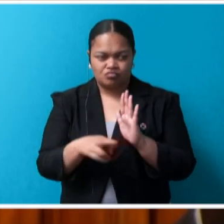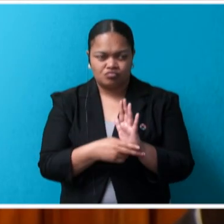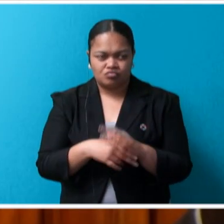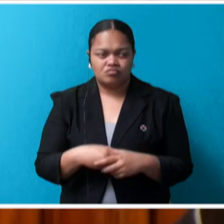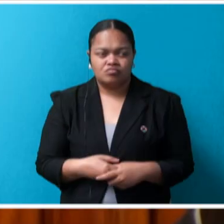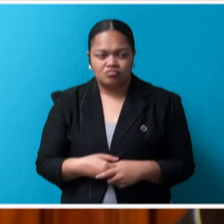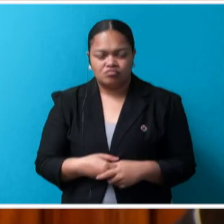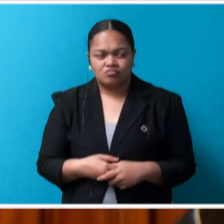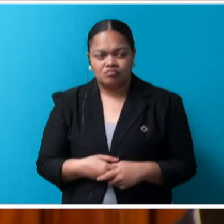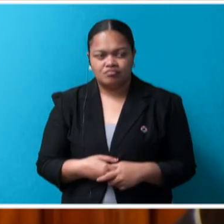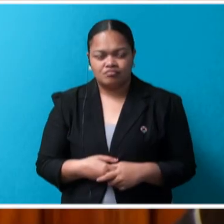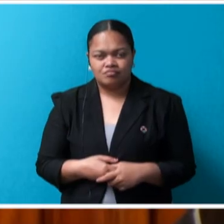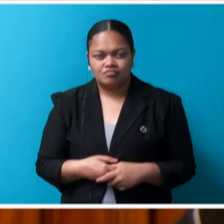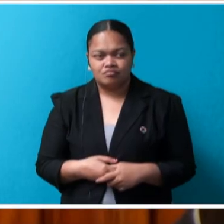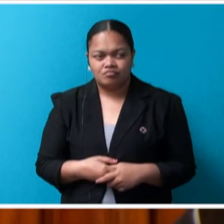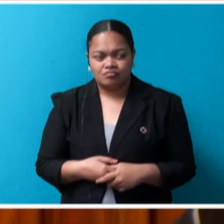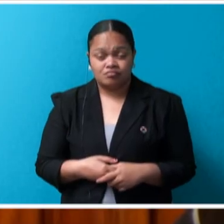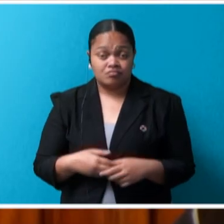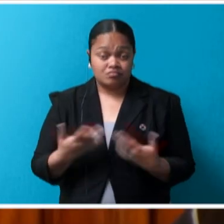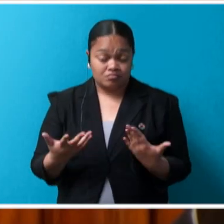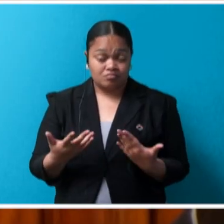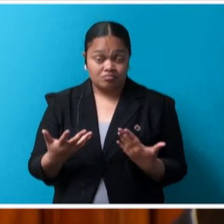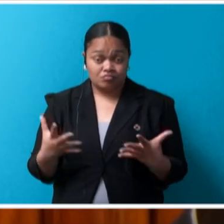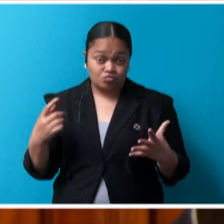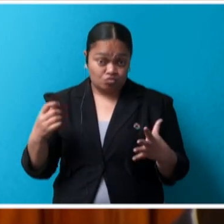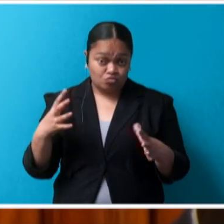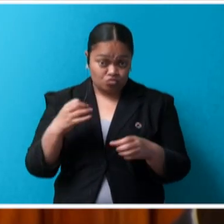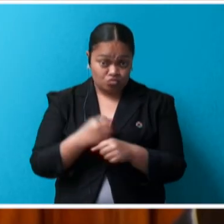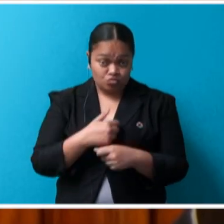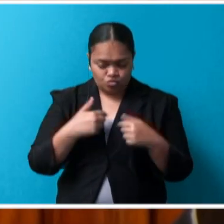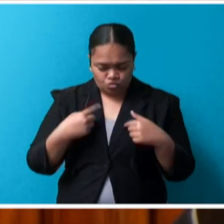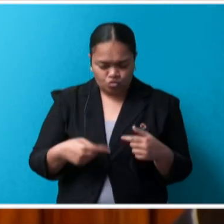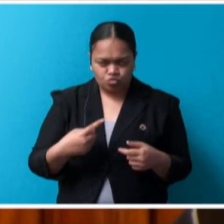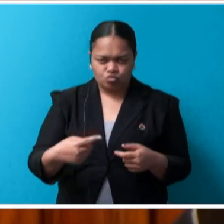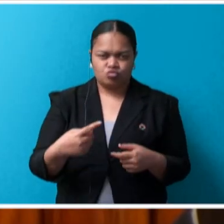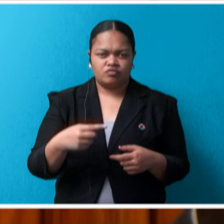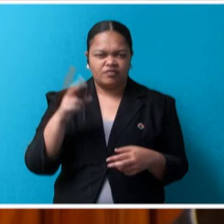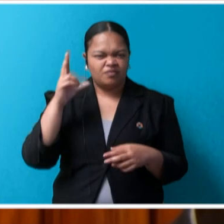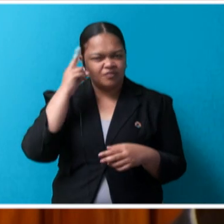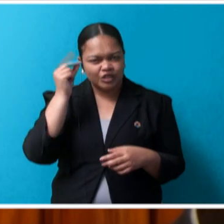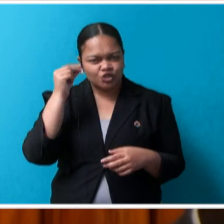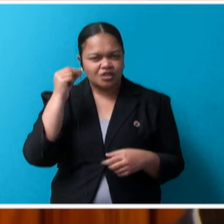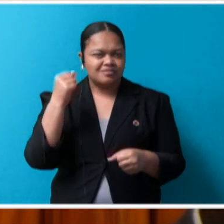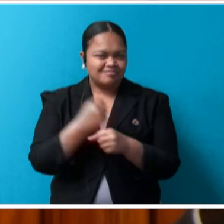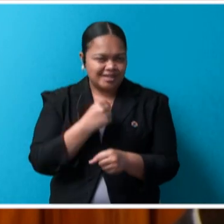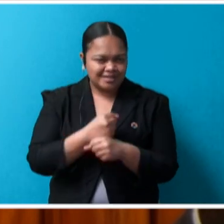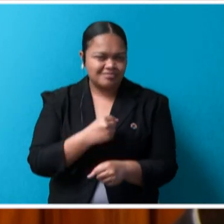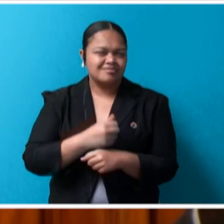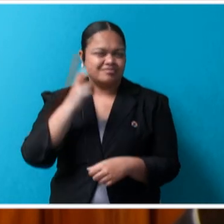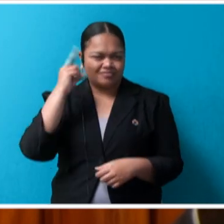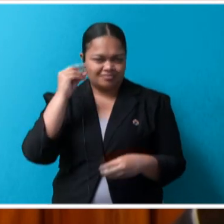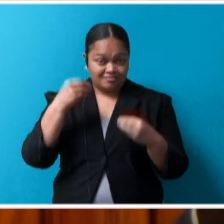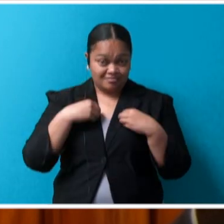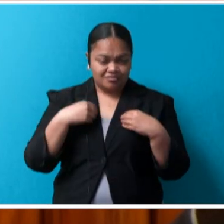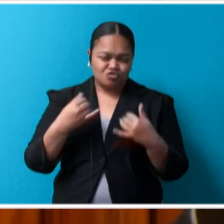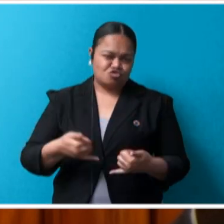border clearance. Closer to home, Mr. Speaker, sir, we will continue to roll the Fijian Made and Buy Fijian campaign to champion